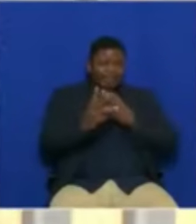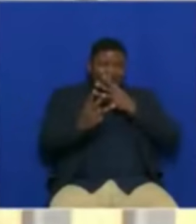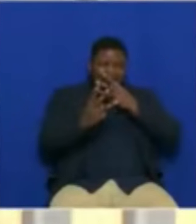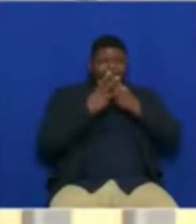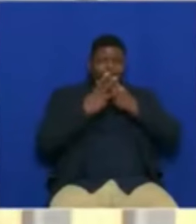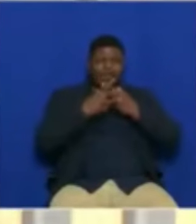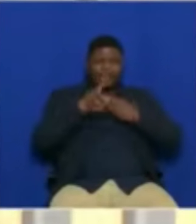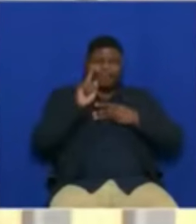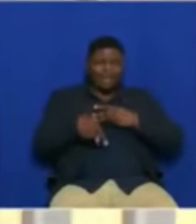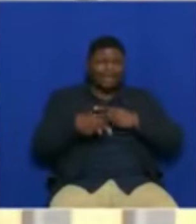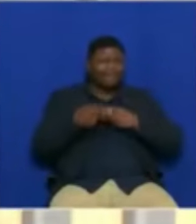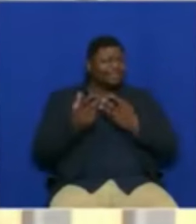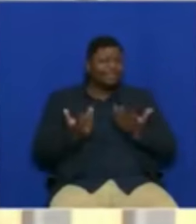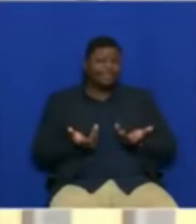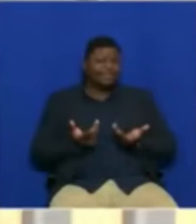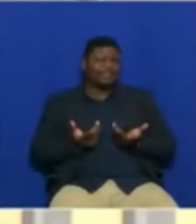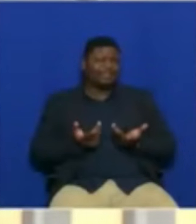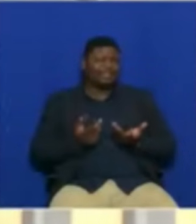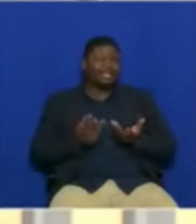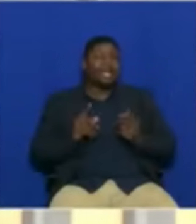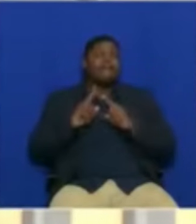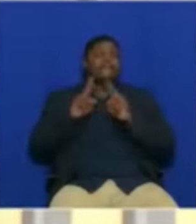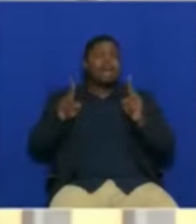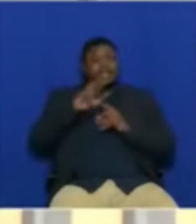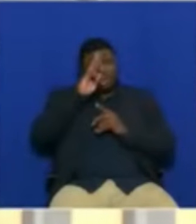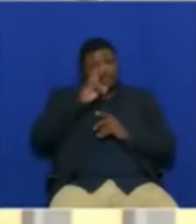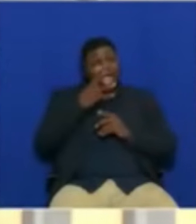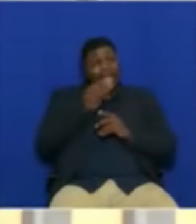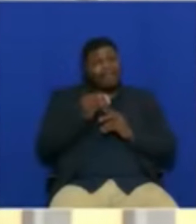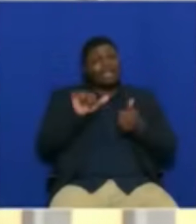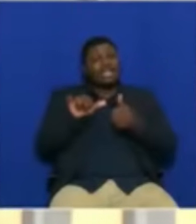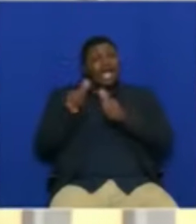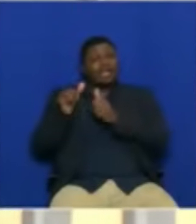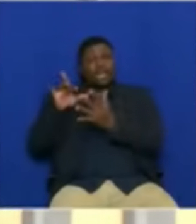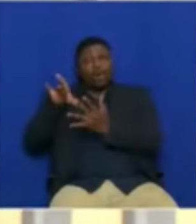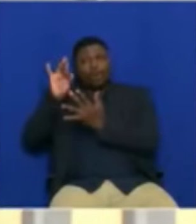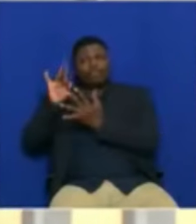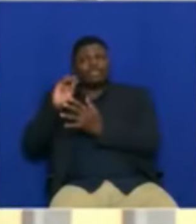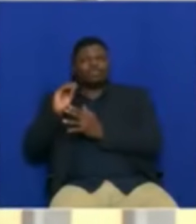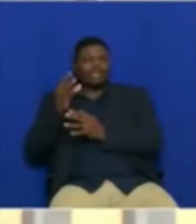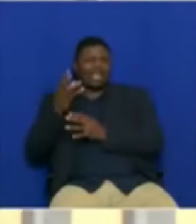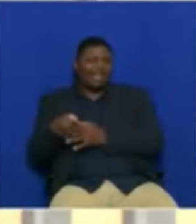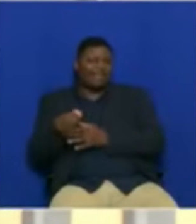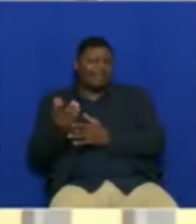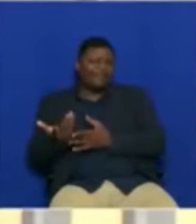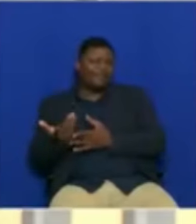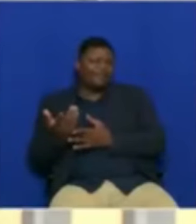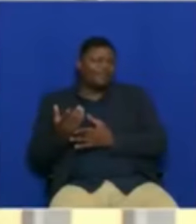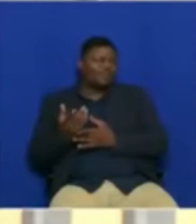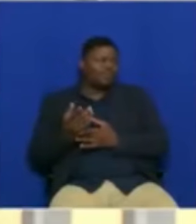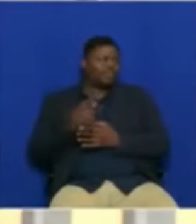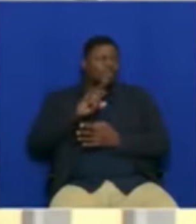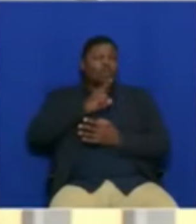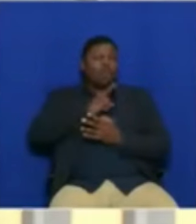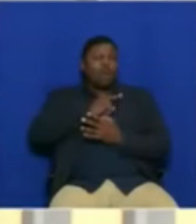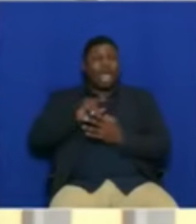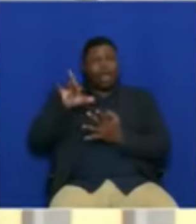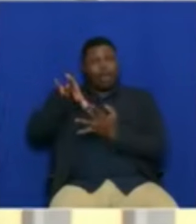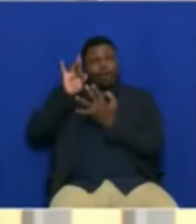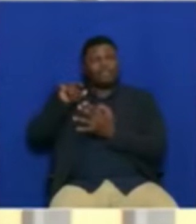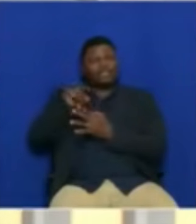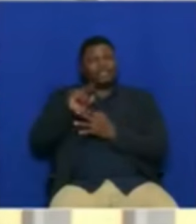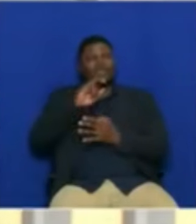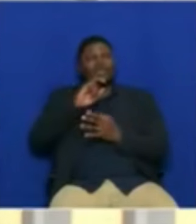is available to you, why did you not choose that option and chose the